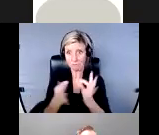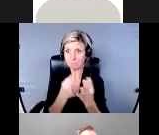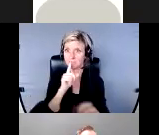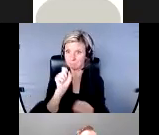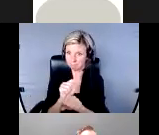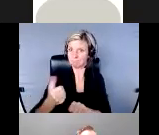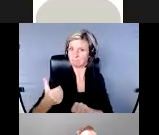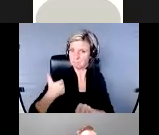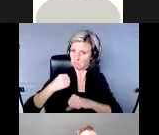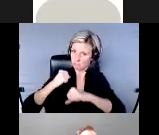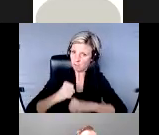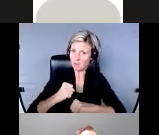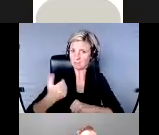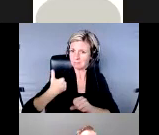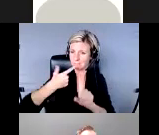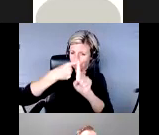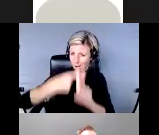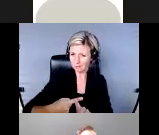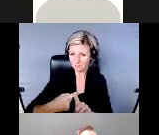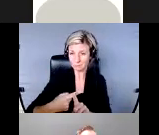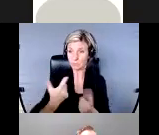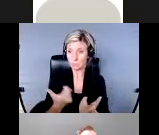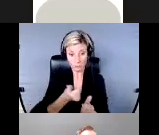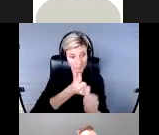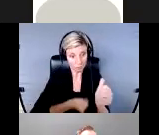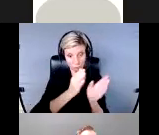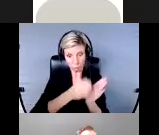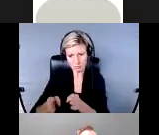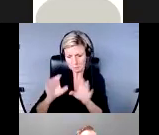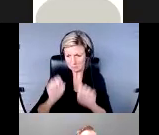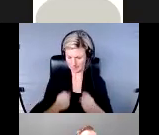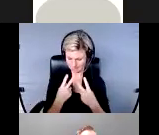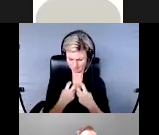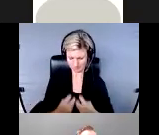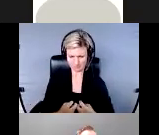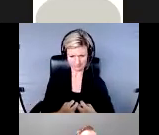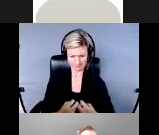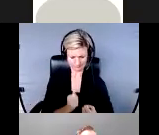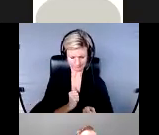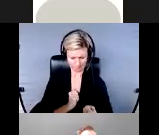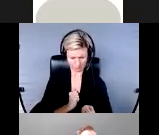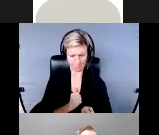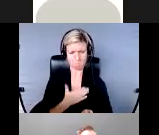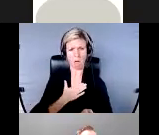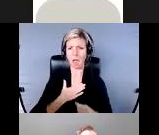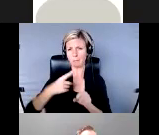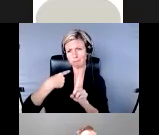individual has the ability to locate and understand the strengths that they have. It's a matter of bringing that